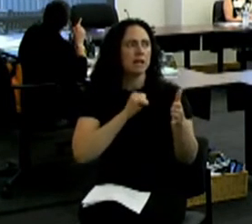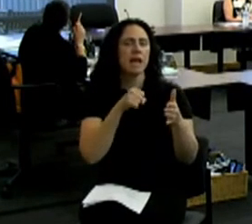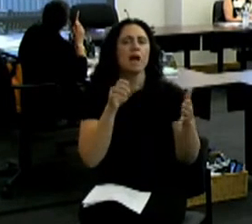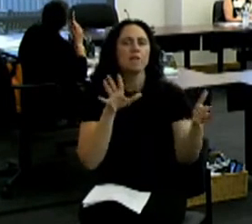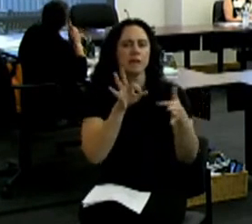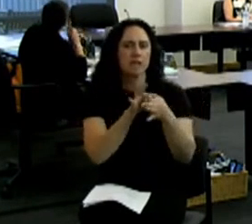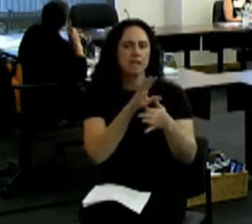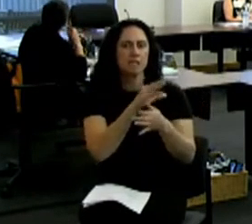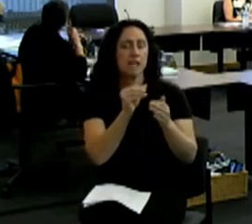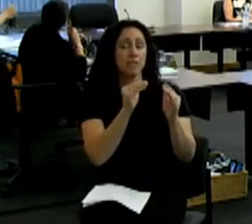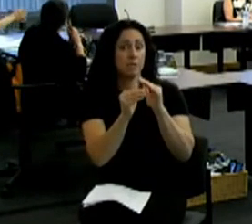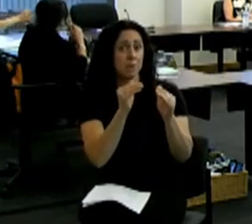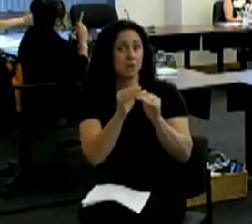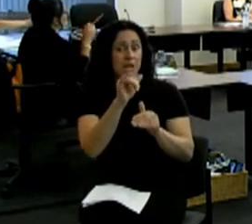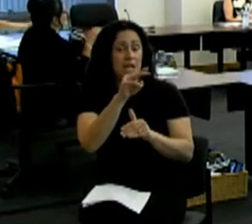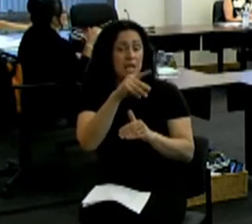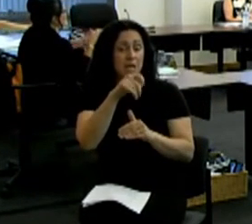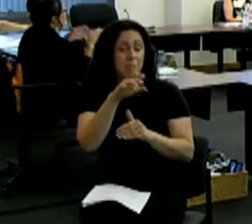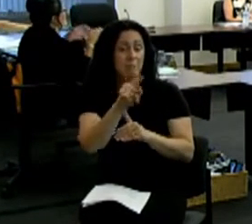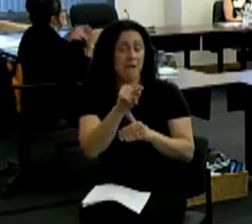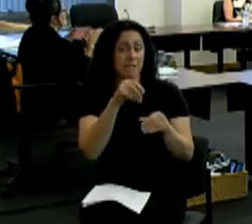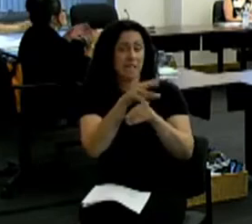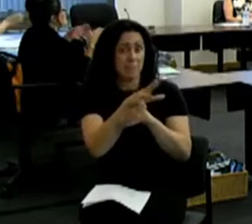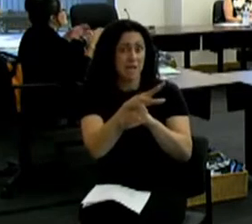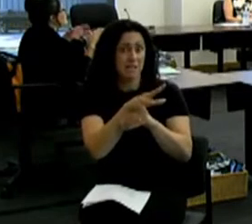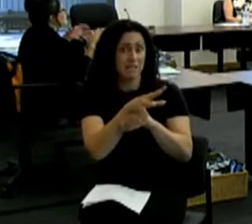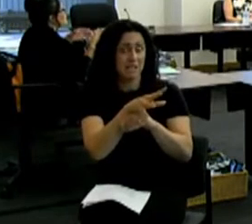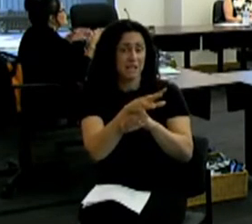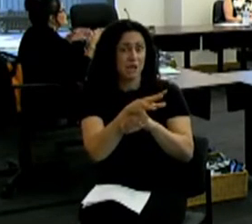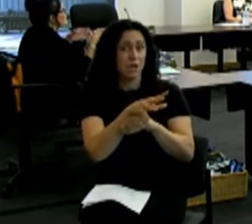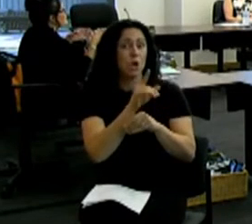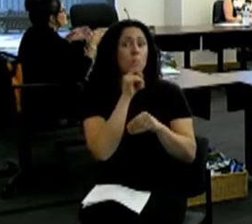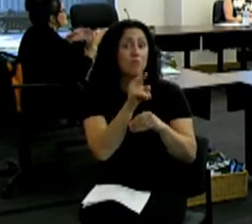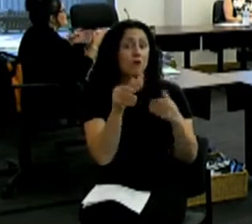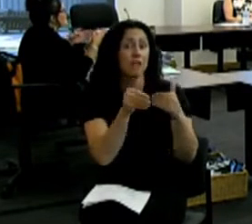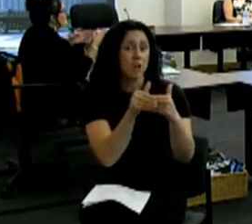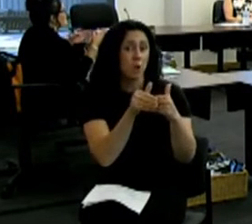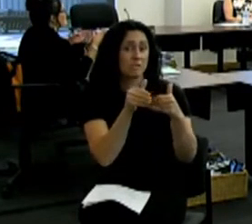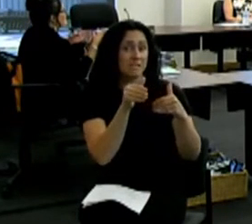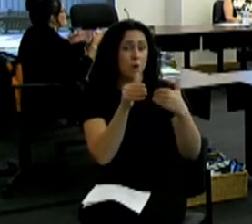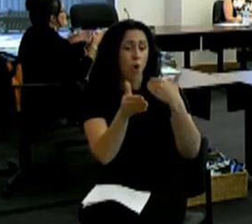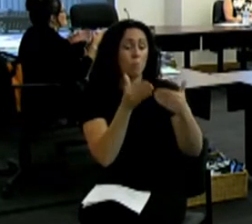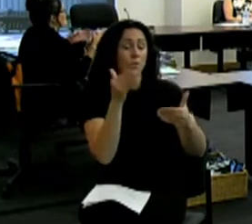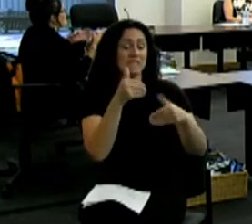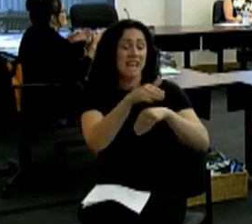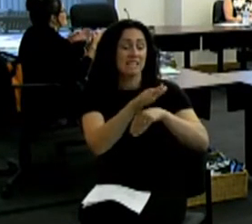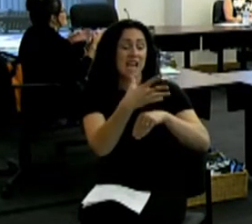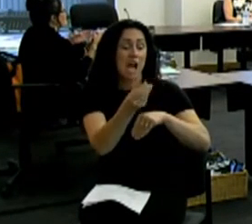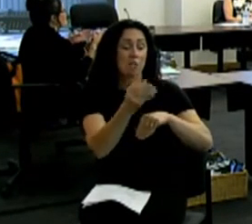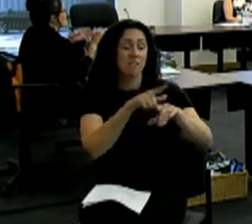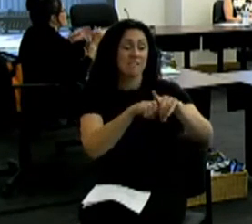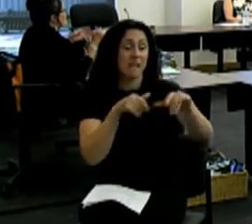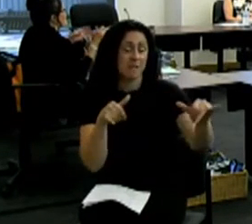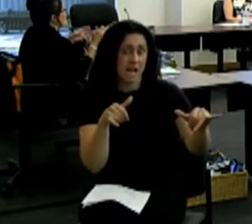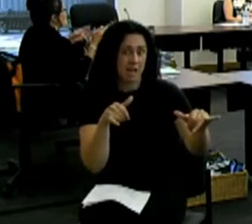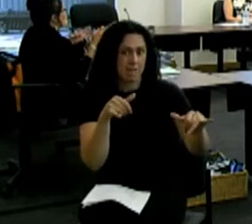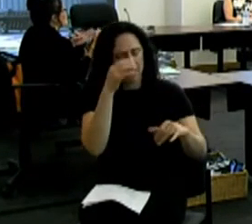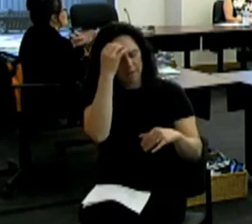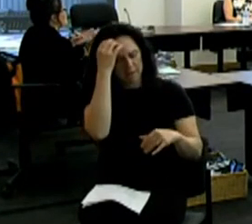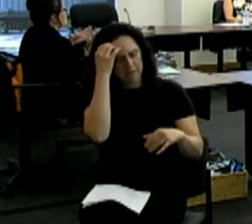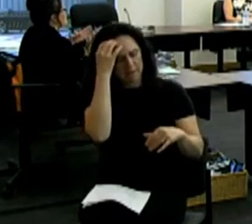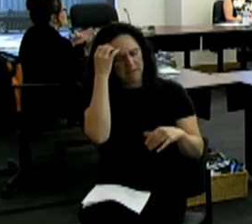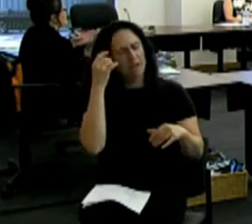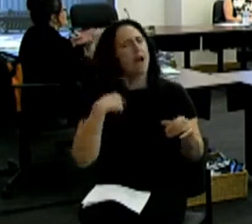the Connections and the community impact came out relatively close at the same time. And